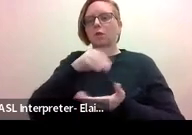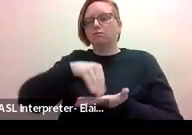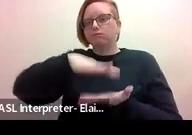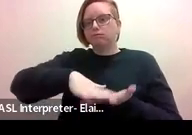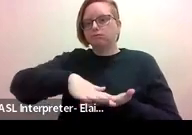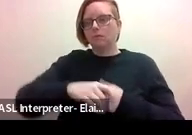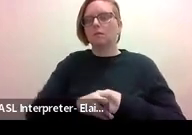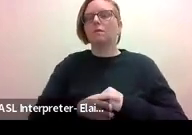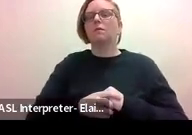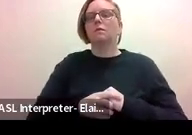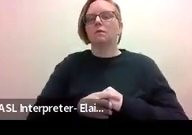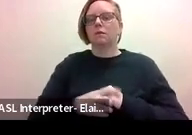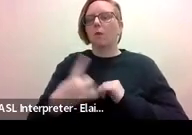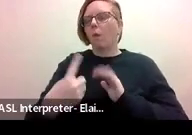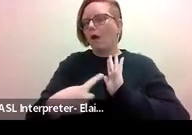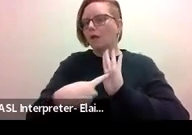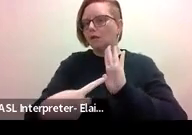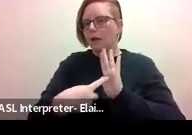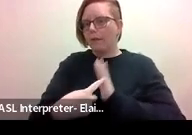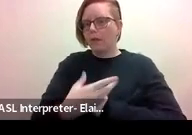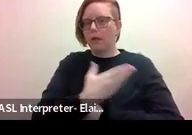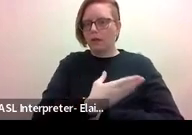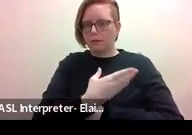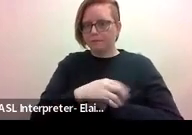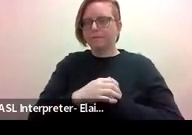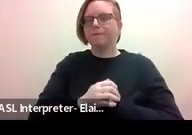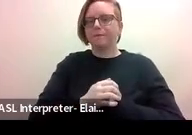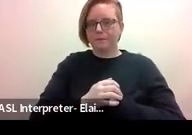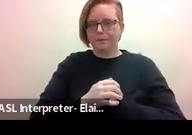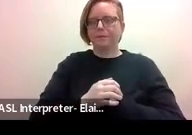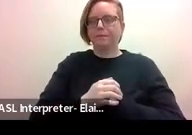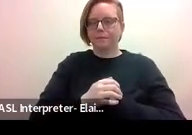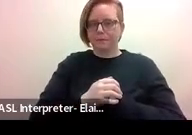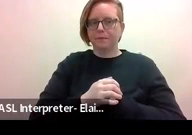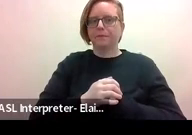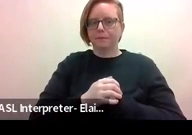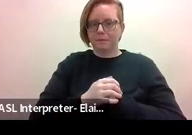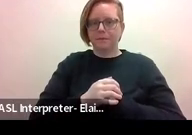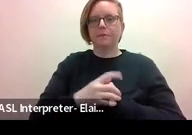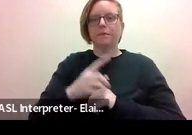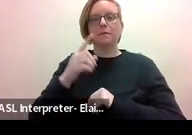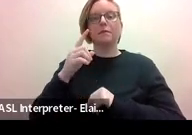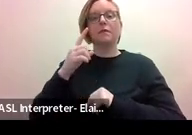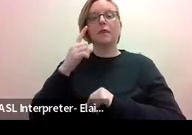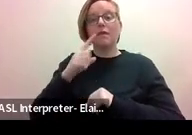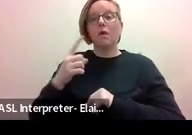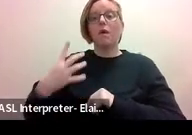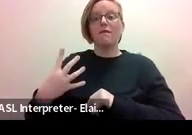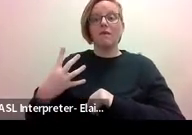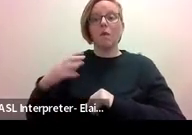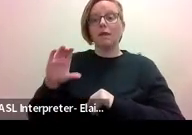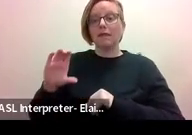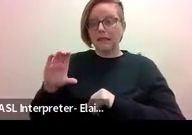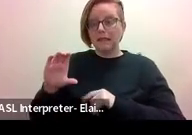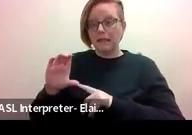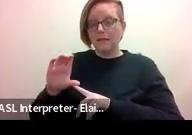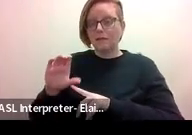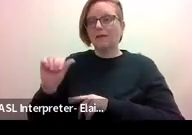Here's an example of what this could look like. So for section 4C, the